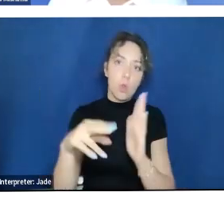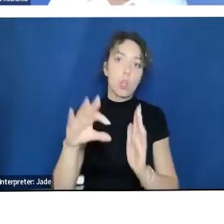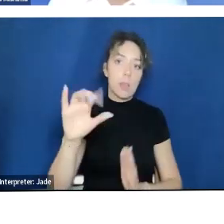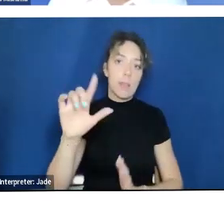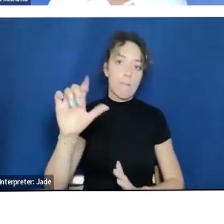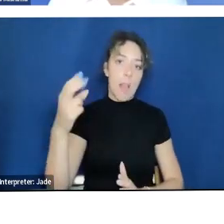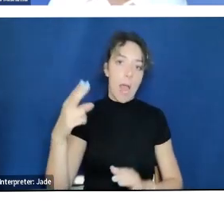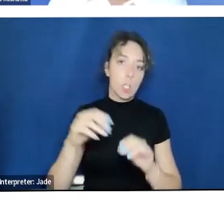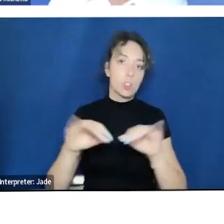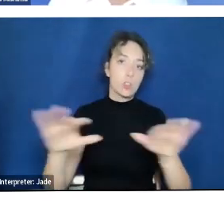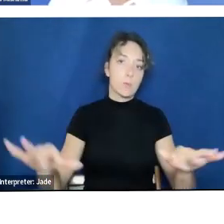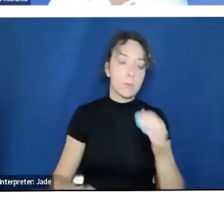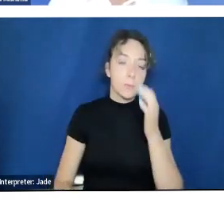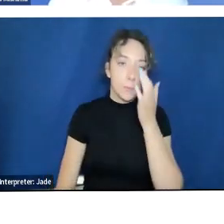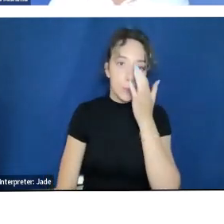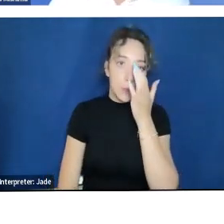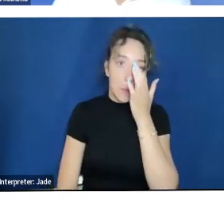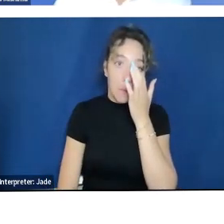Flash.